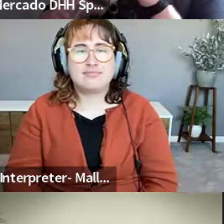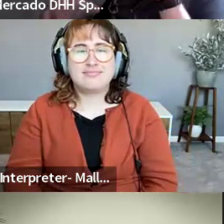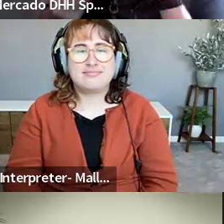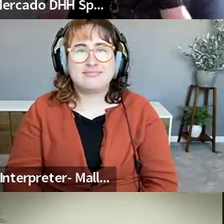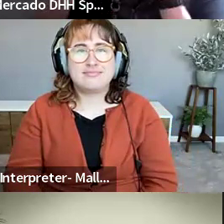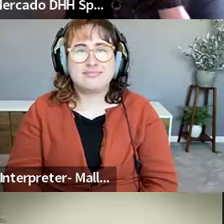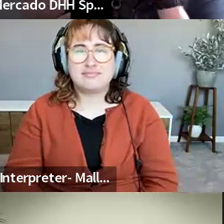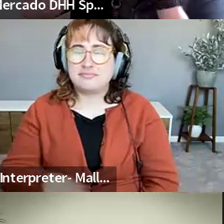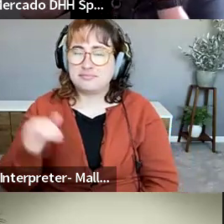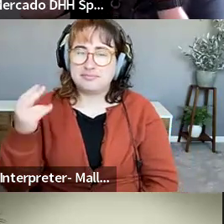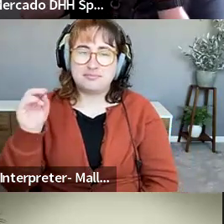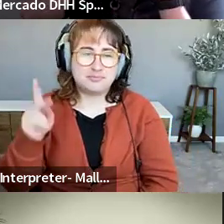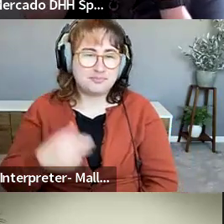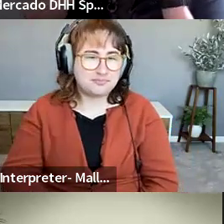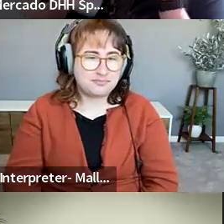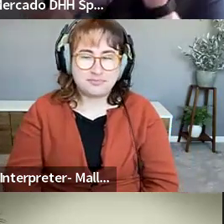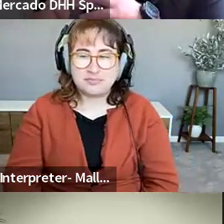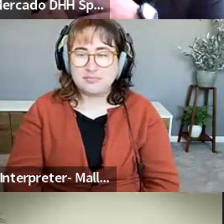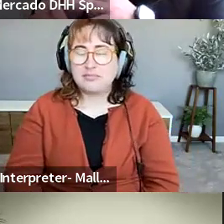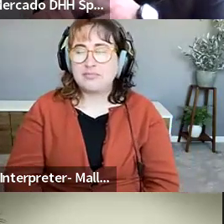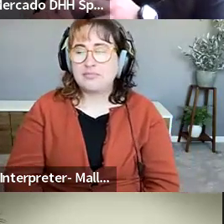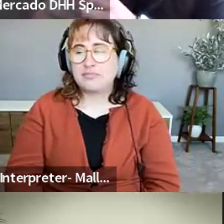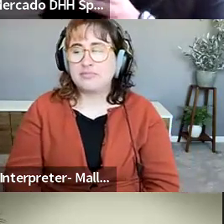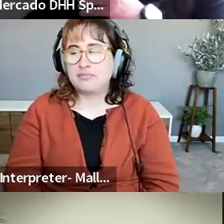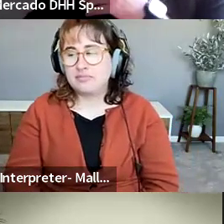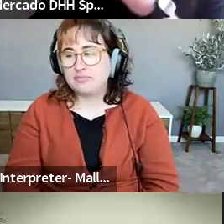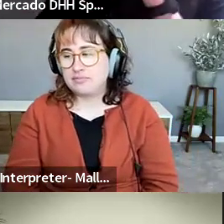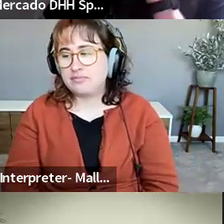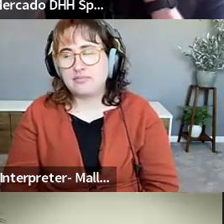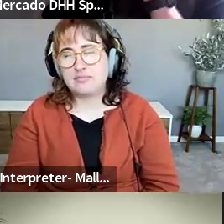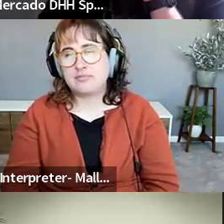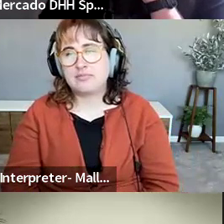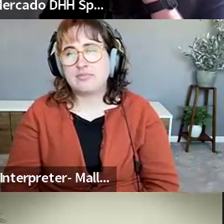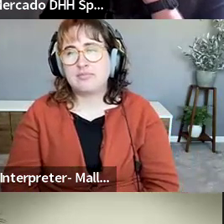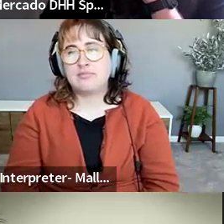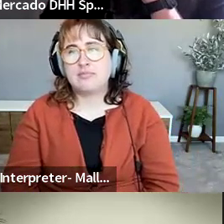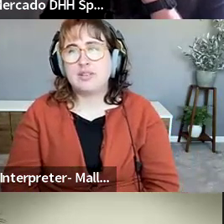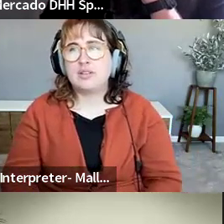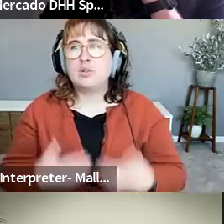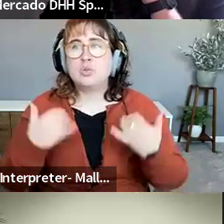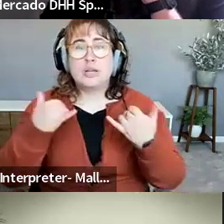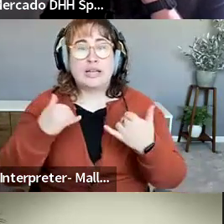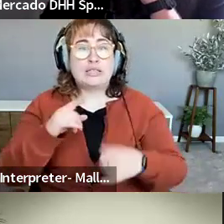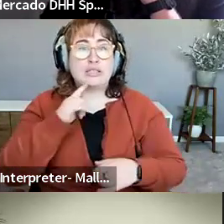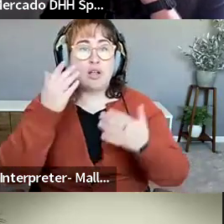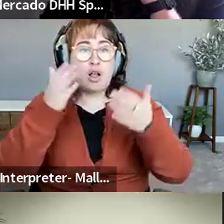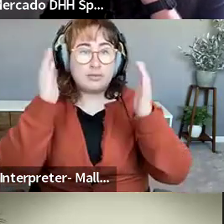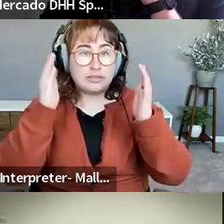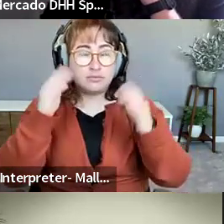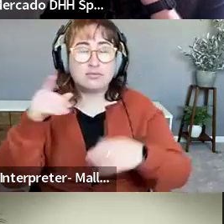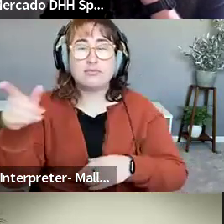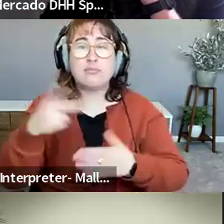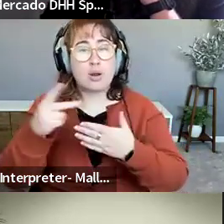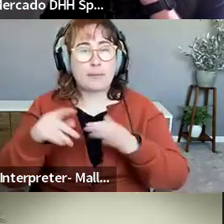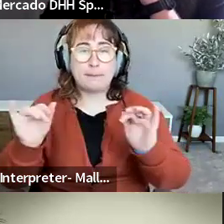Could not hear that. All right, let's see here. Real quickly, today is Halloween and programs are in session